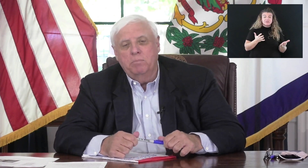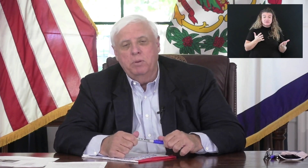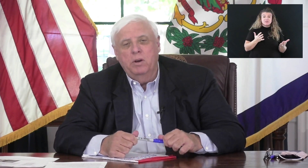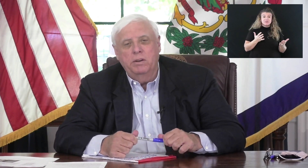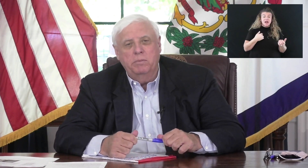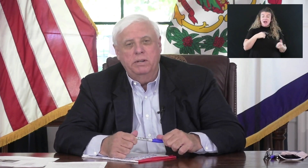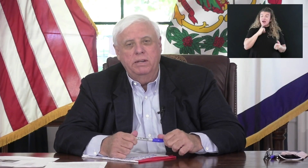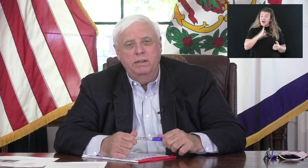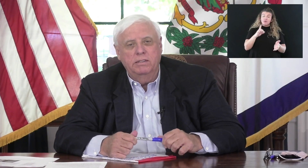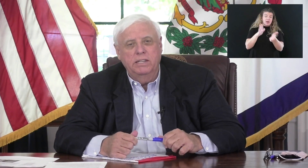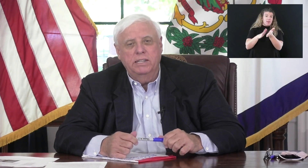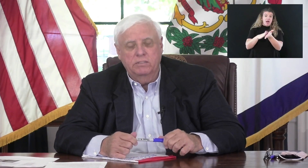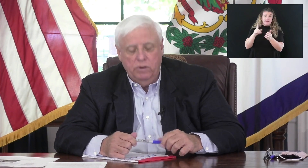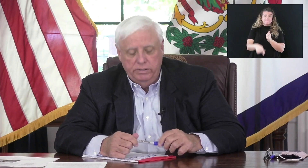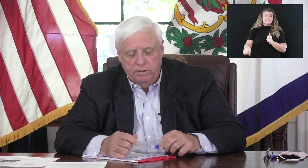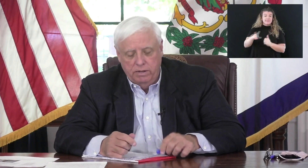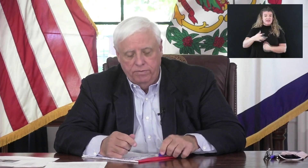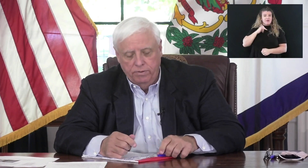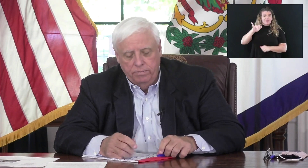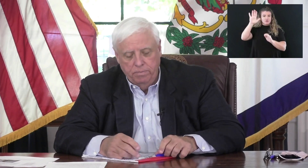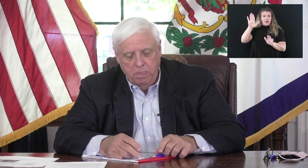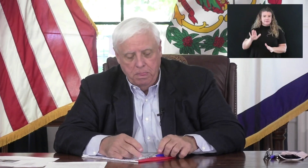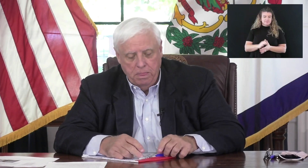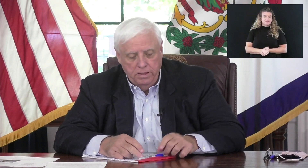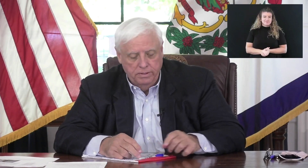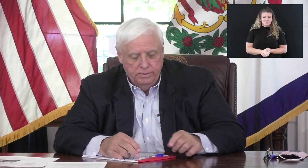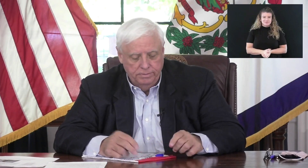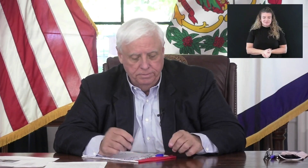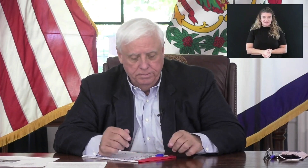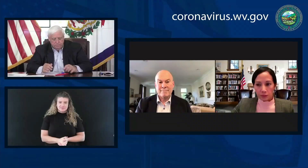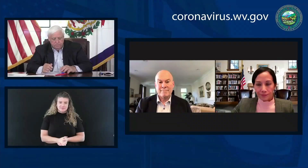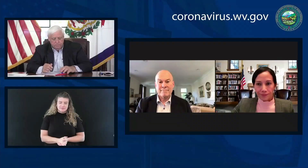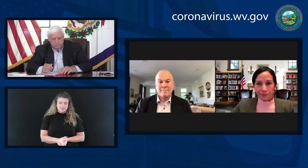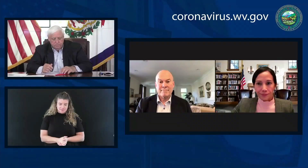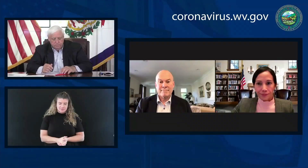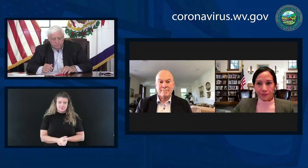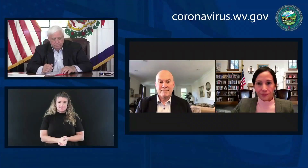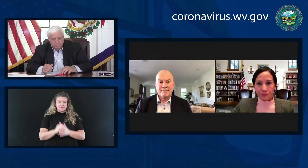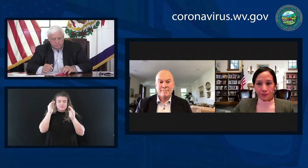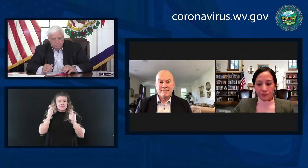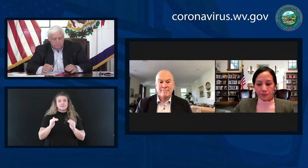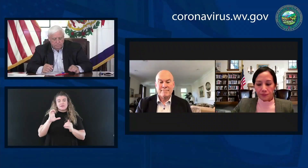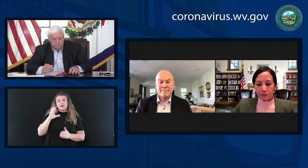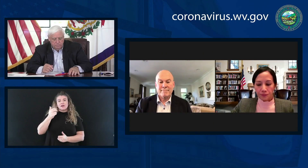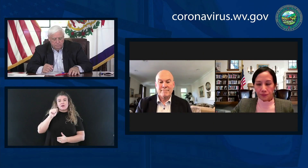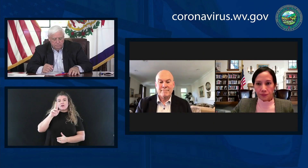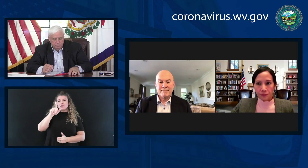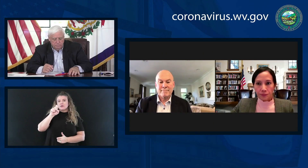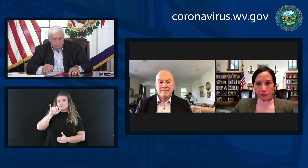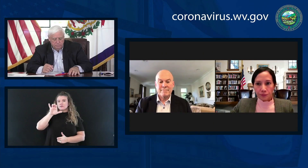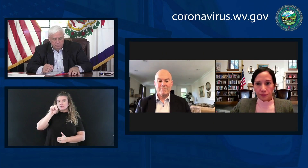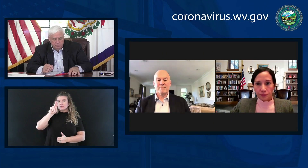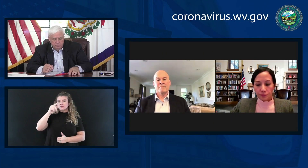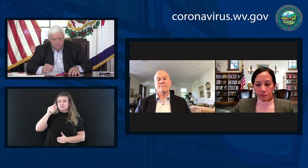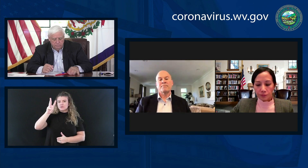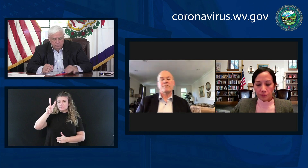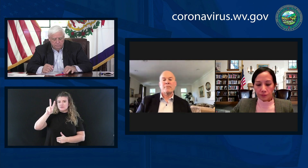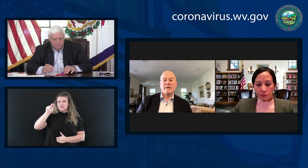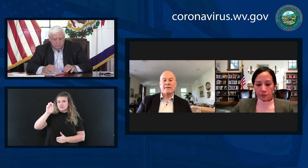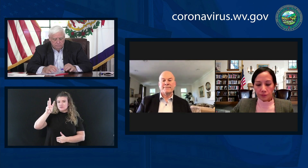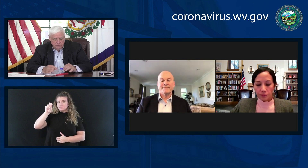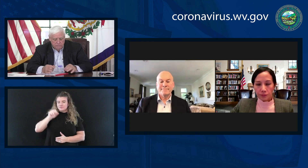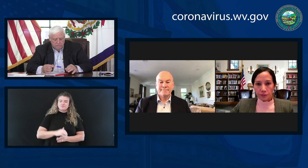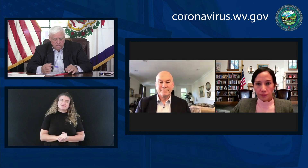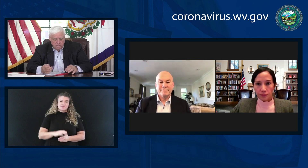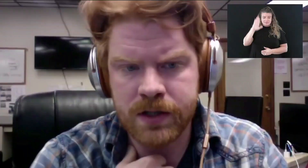I applaud them and think that's great stuff. All right, thank you, Kenny. Next to Charles Young with WV News. Hi,